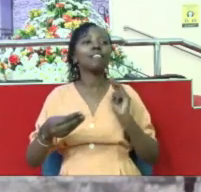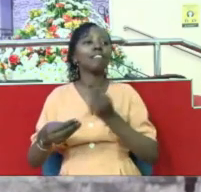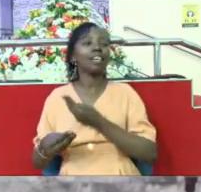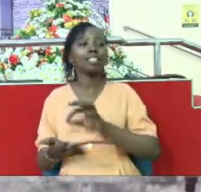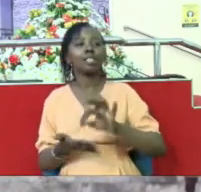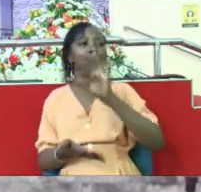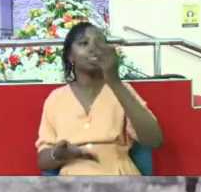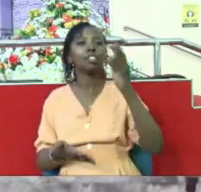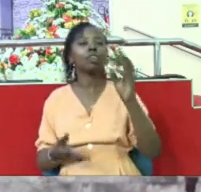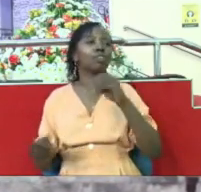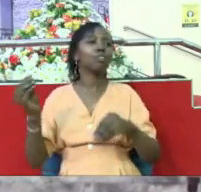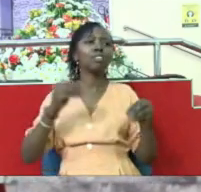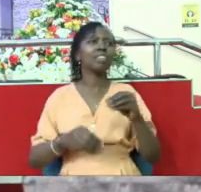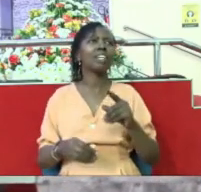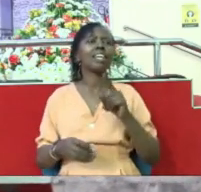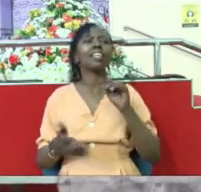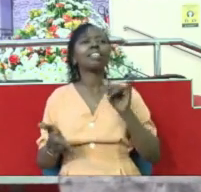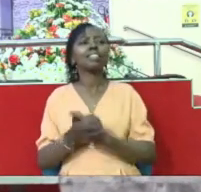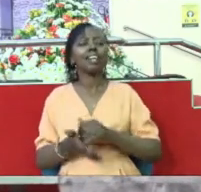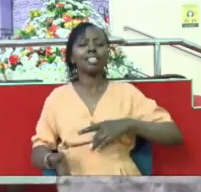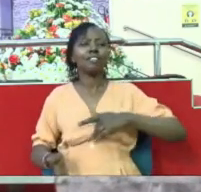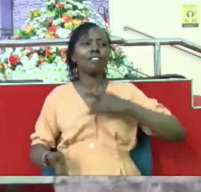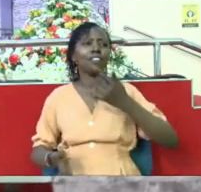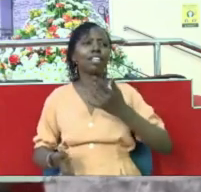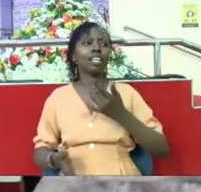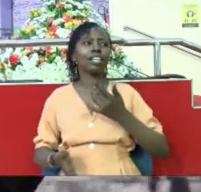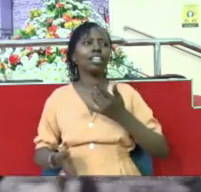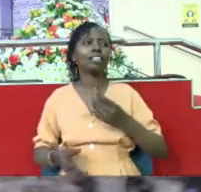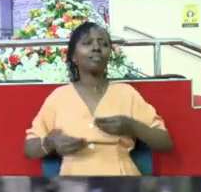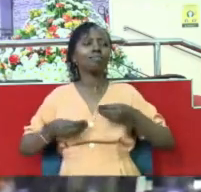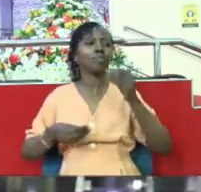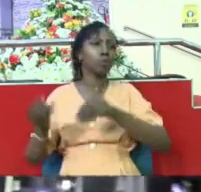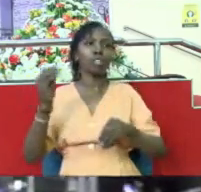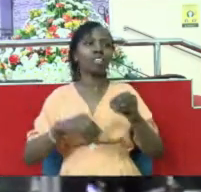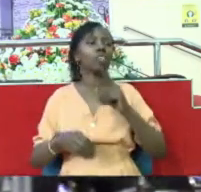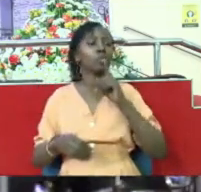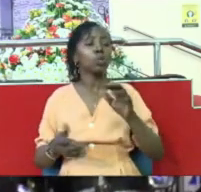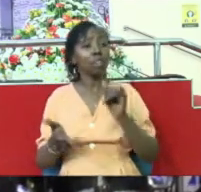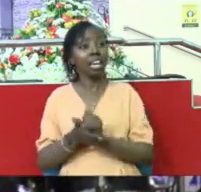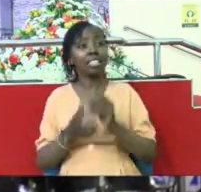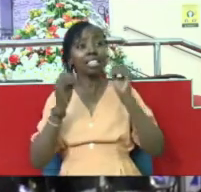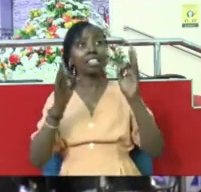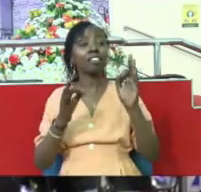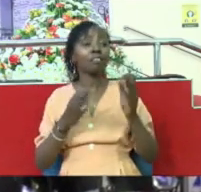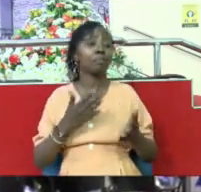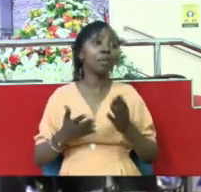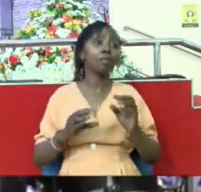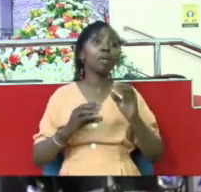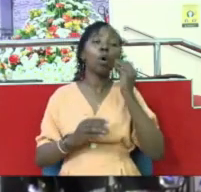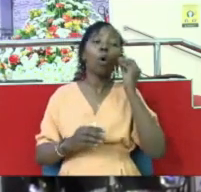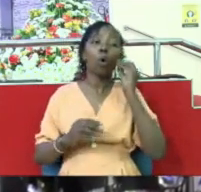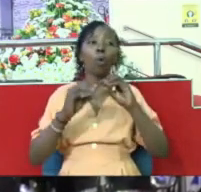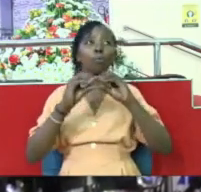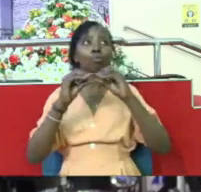roho. That we will desire to give. Ili kwamba tutamani kutoa. So that if they ask you in your cell group, you give. Ili kwamba wakikuuliza kwa cell